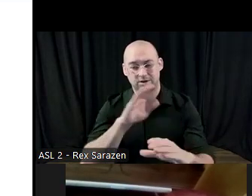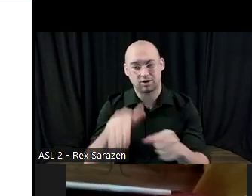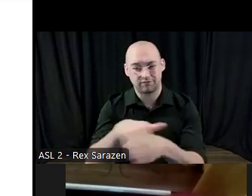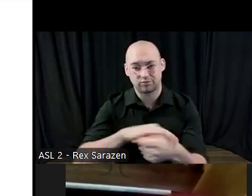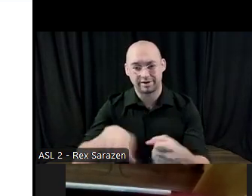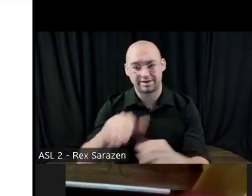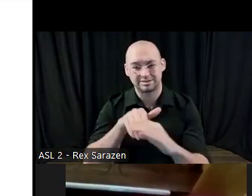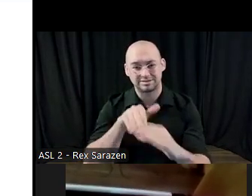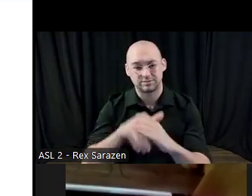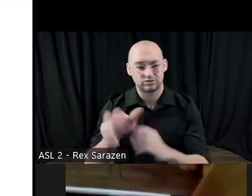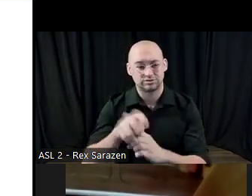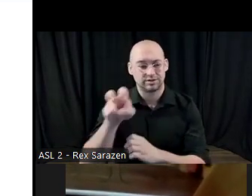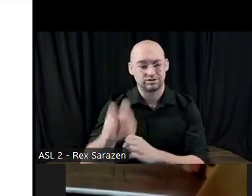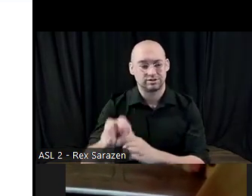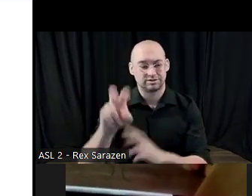transportation. Done.